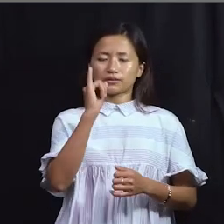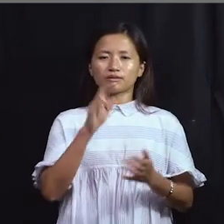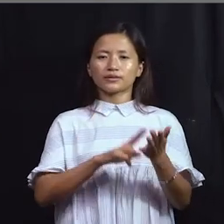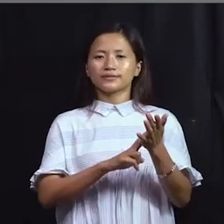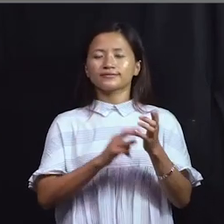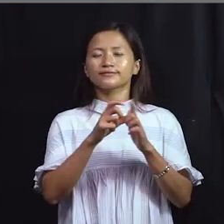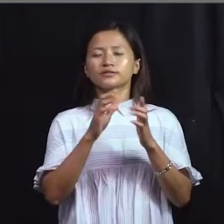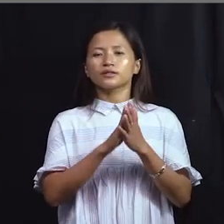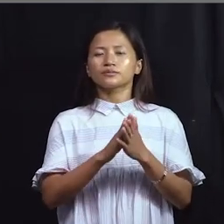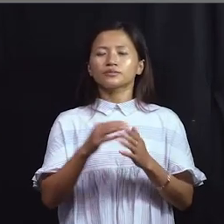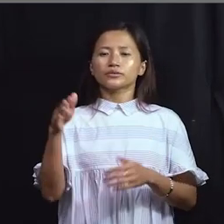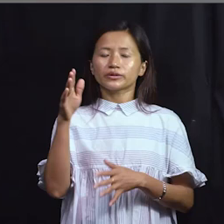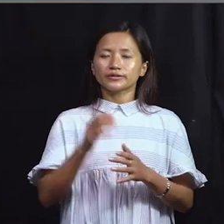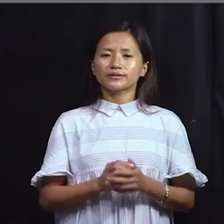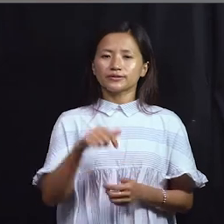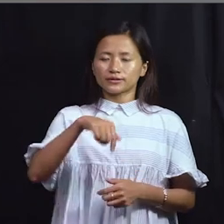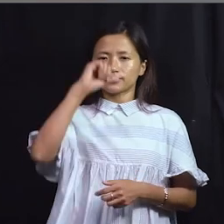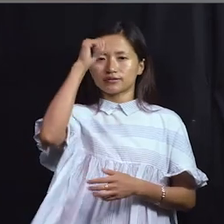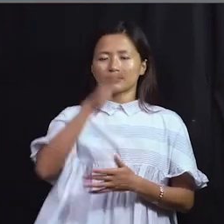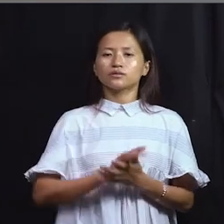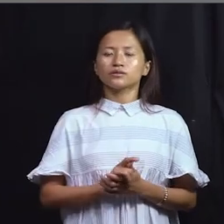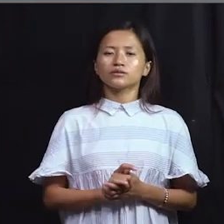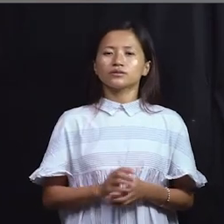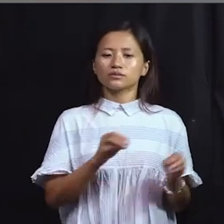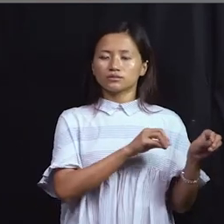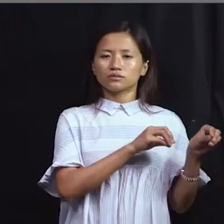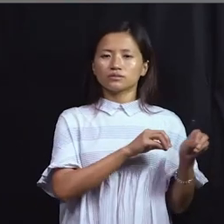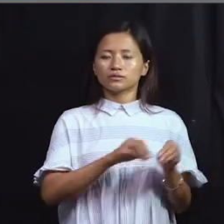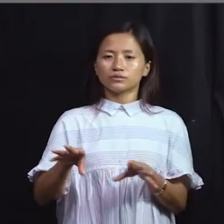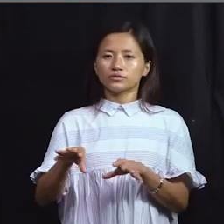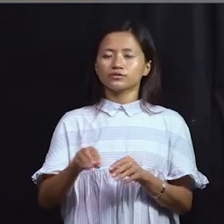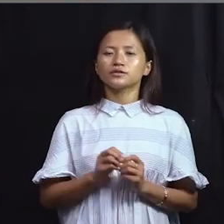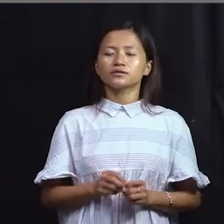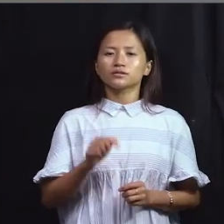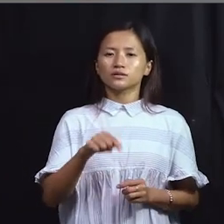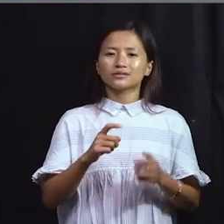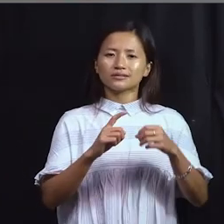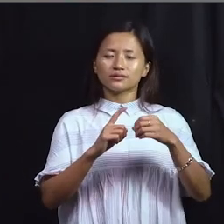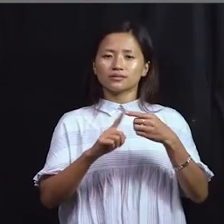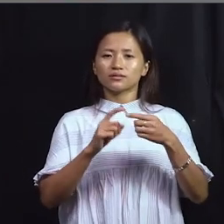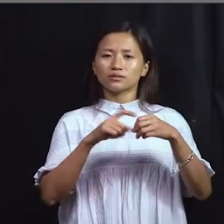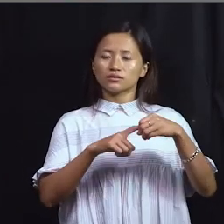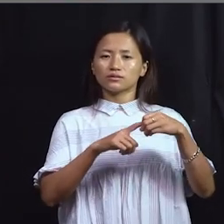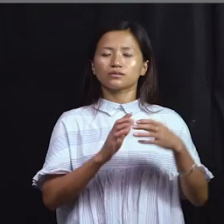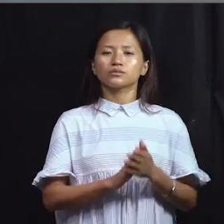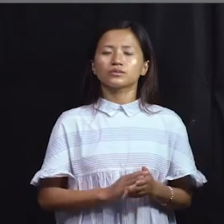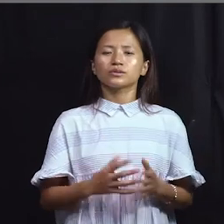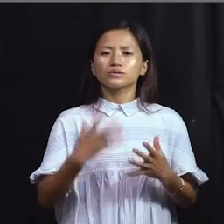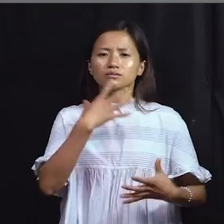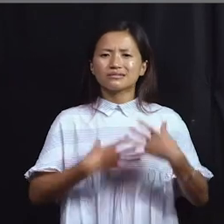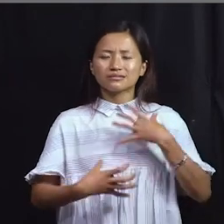primary objective of the planners, of the government, is to remove these inequalities. You know, even today we suffer.